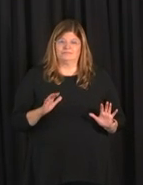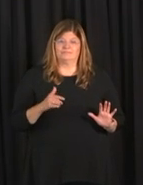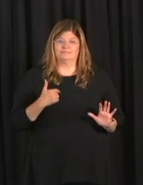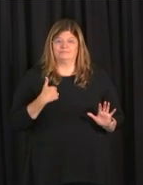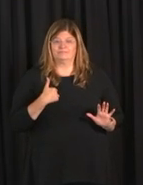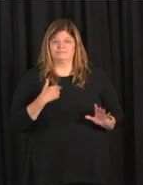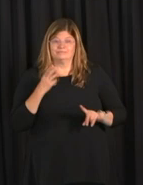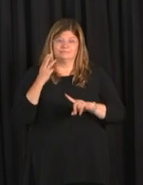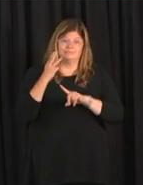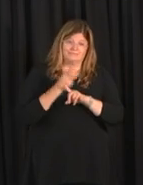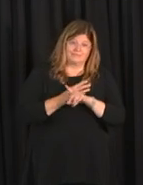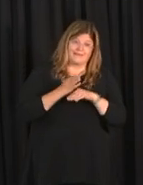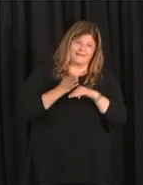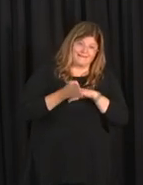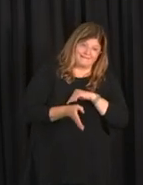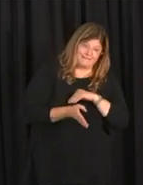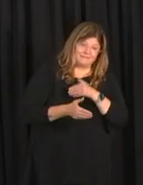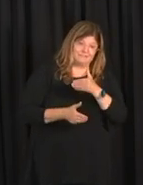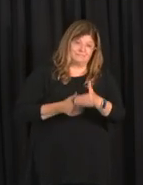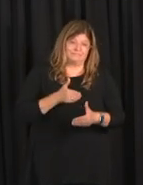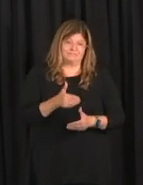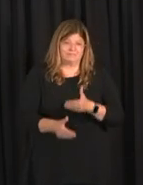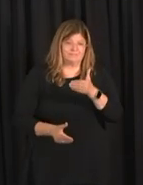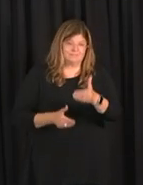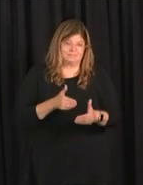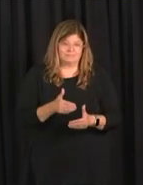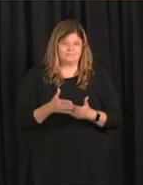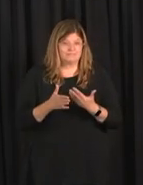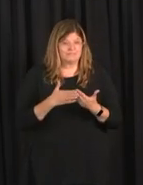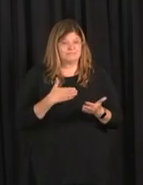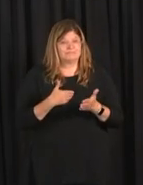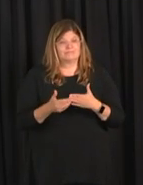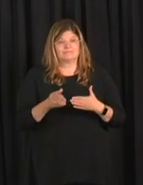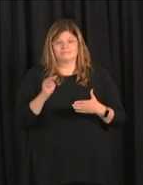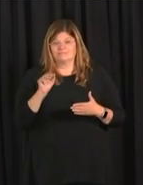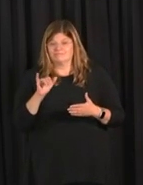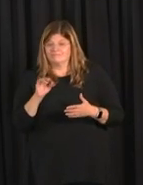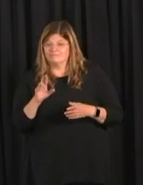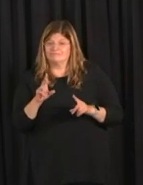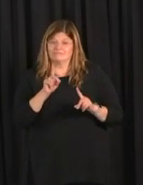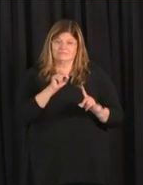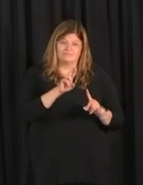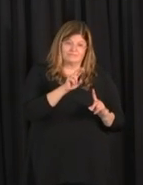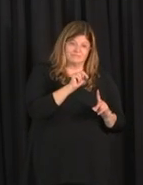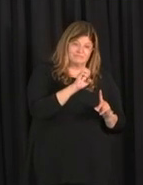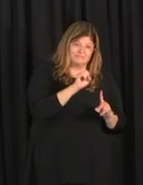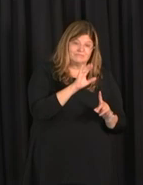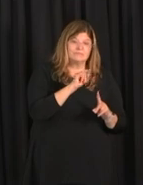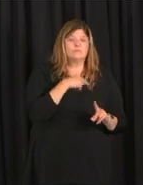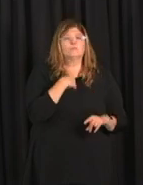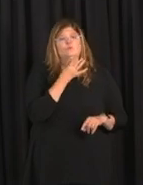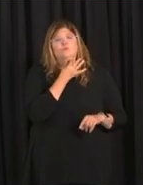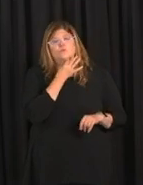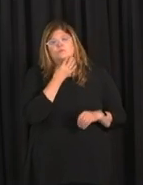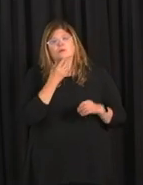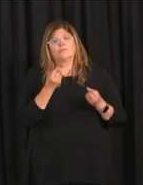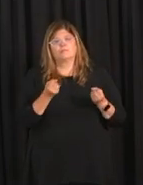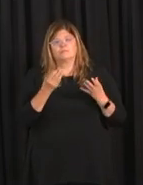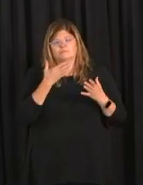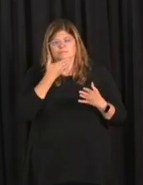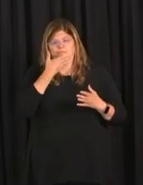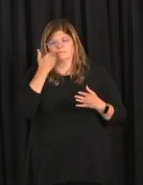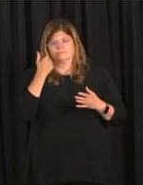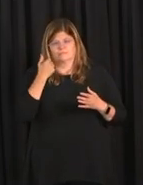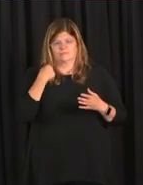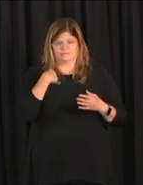6 months after we started this process. And either for the mayor or for Dr. Nesbitt, I'm just curious, how much better off are we